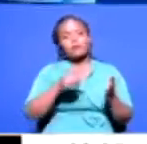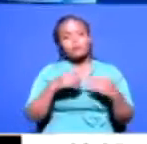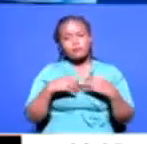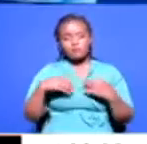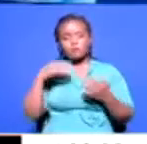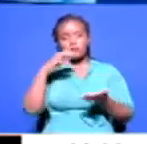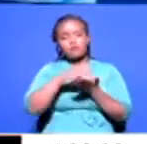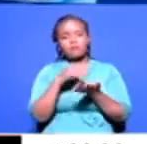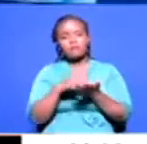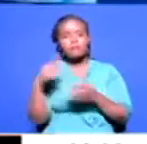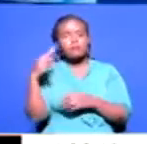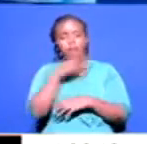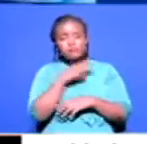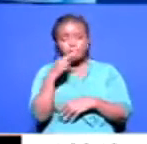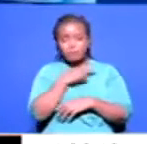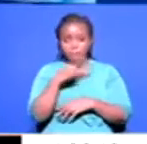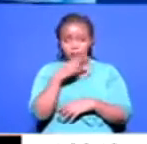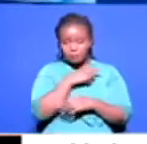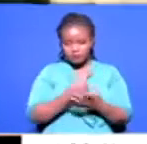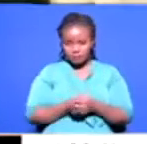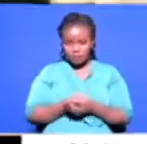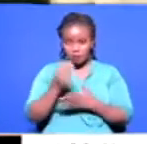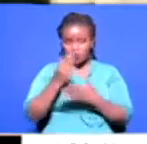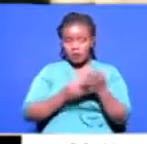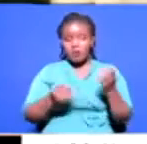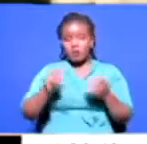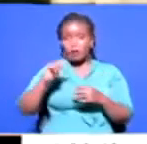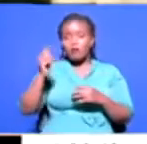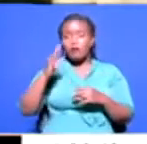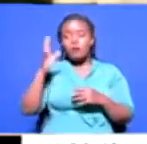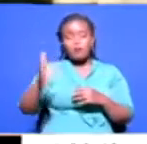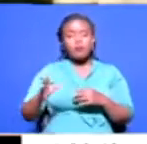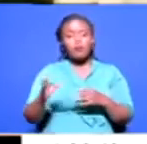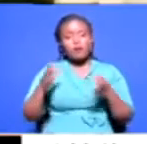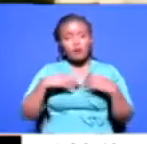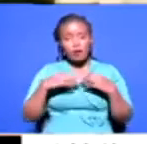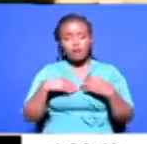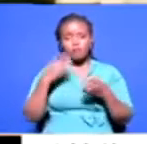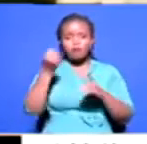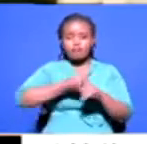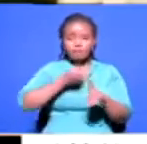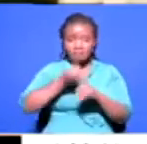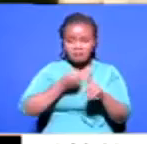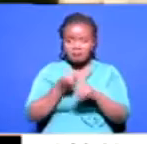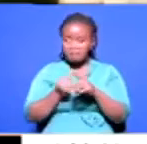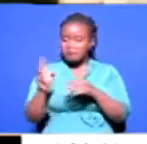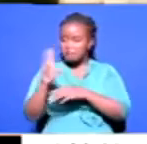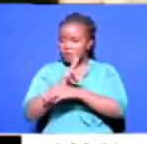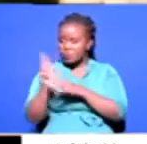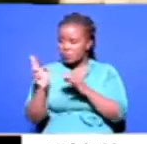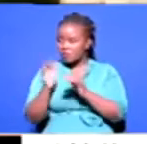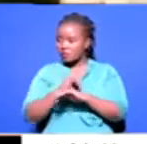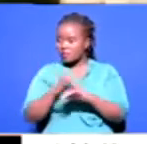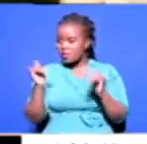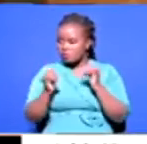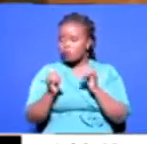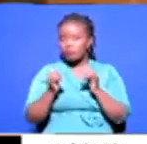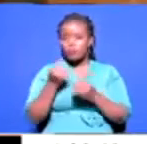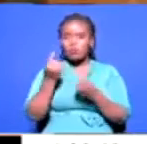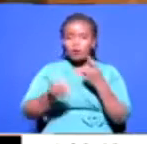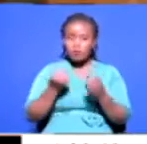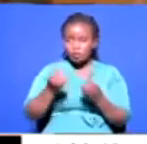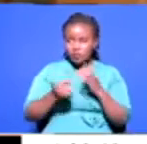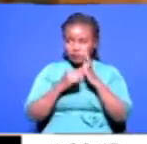situation. Now some Kenyan households are scrambling back to non-clean cooking options such as firewood and charcoal,